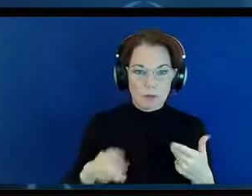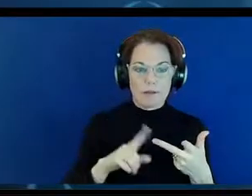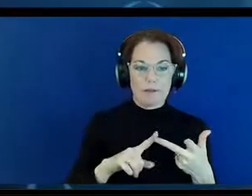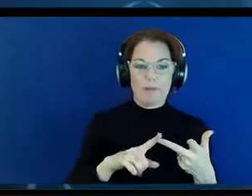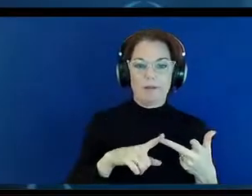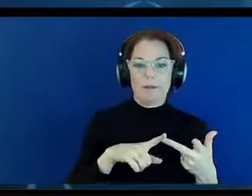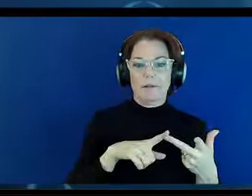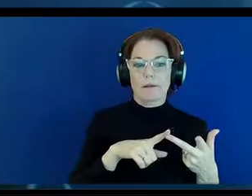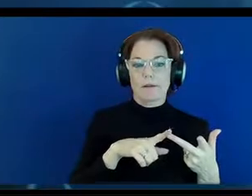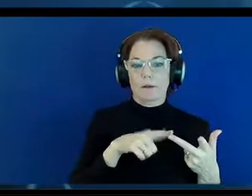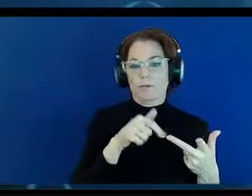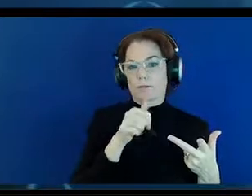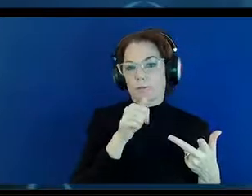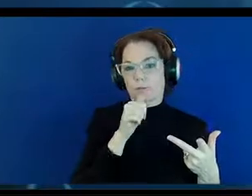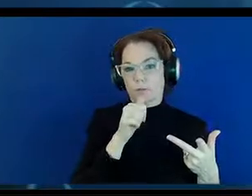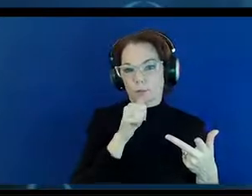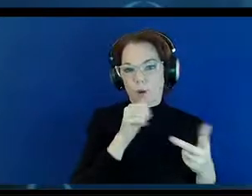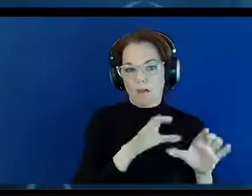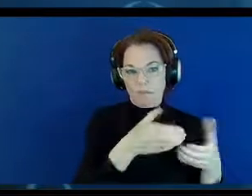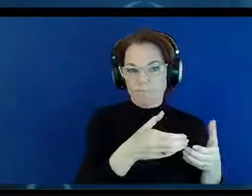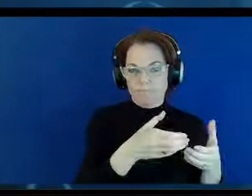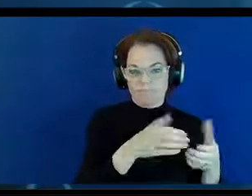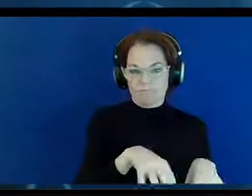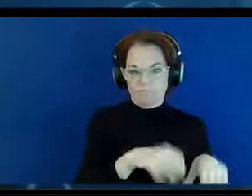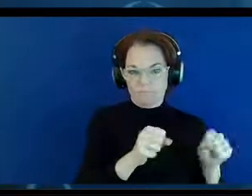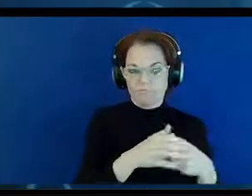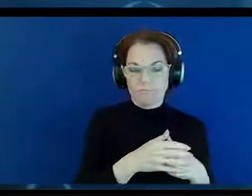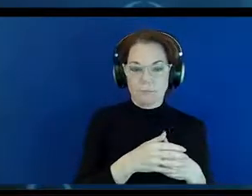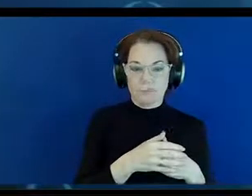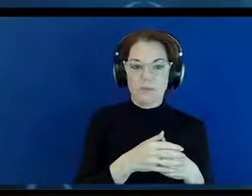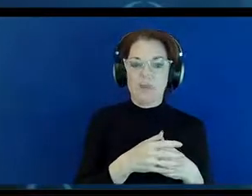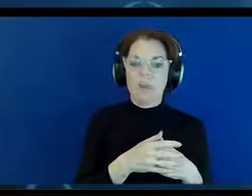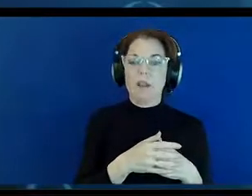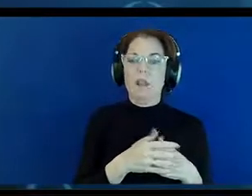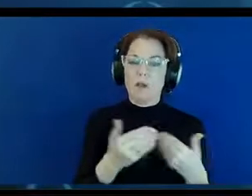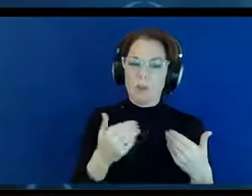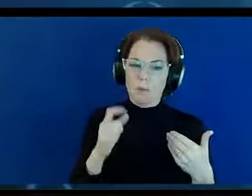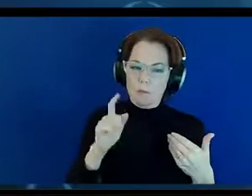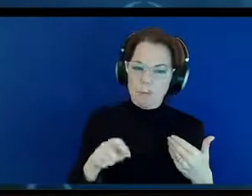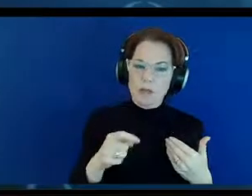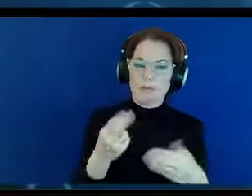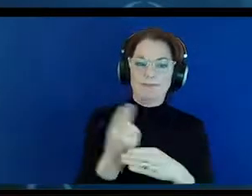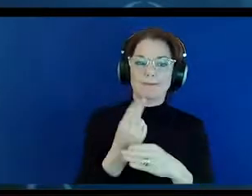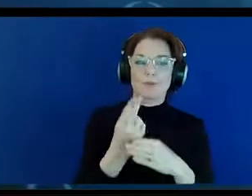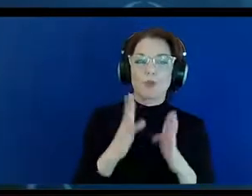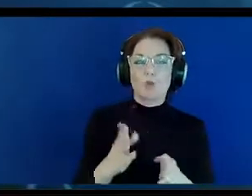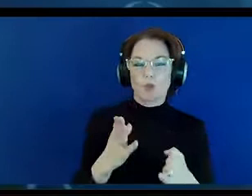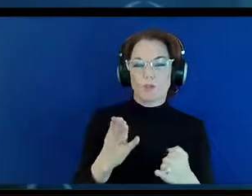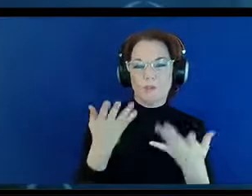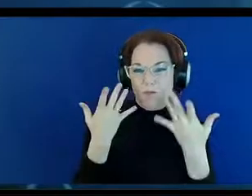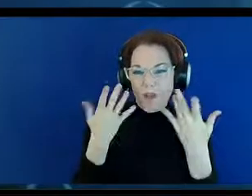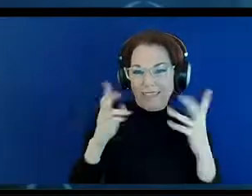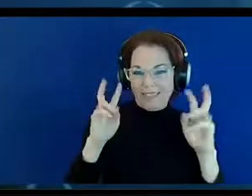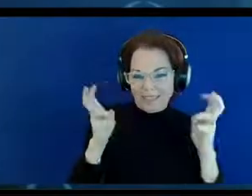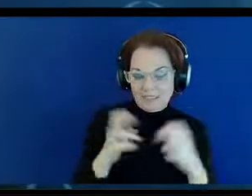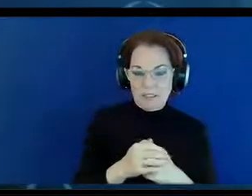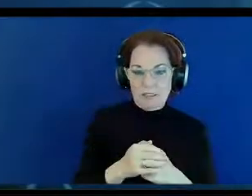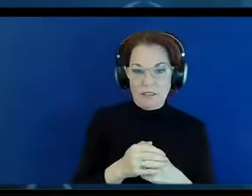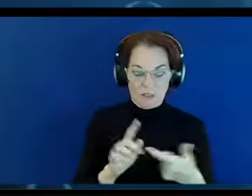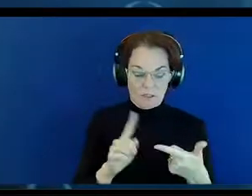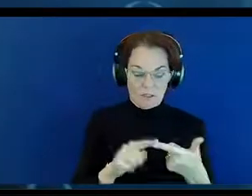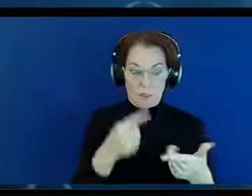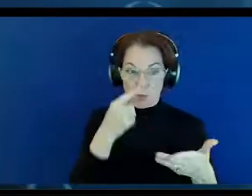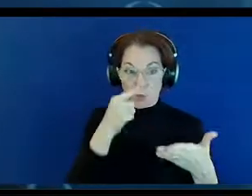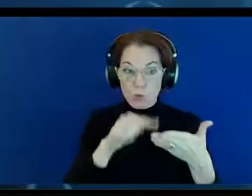So I think there are a number of things here. We've got to make them user-friendly. Got to make sure the research is there, make sure that